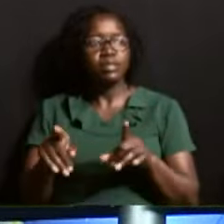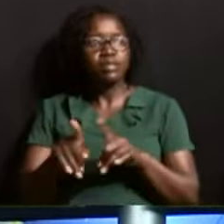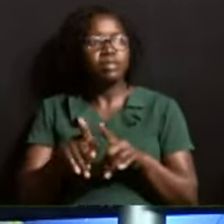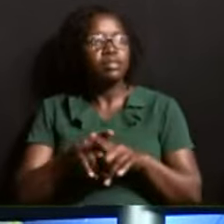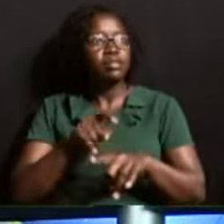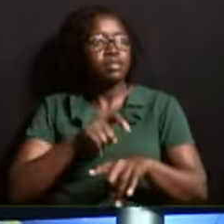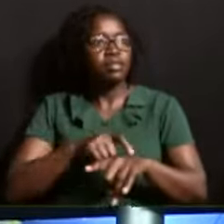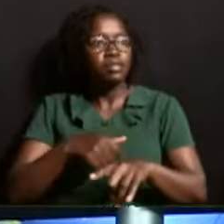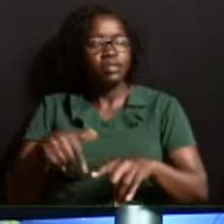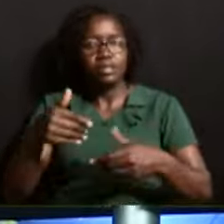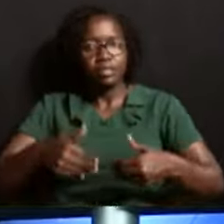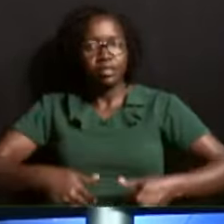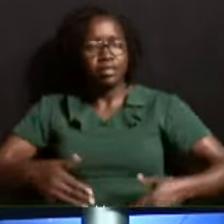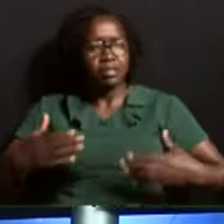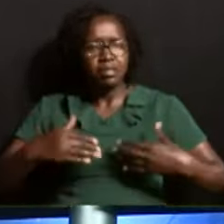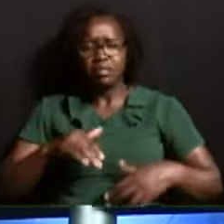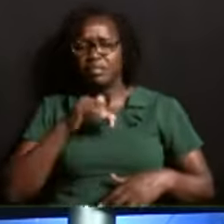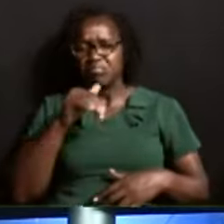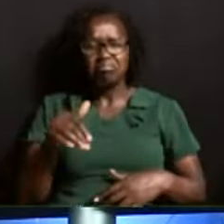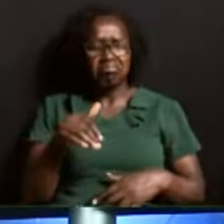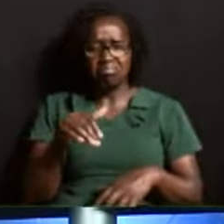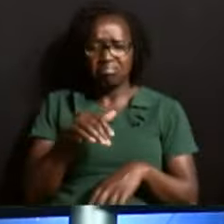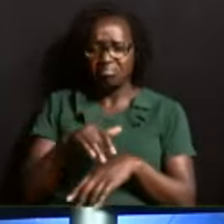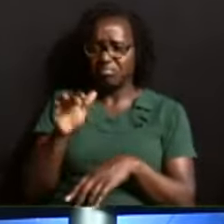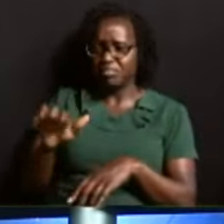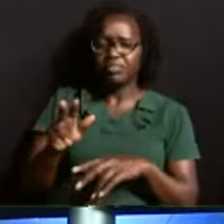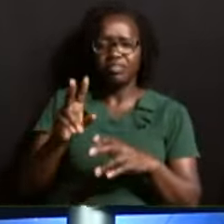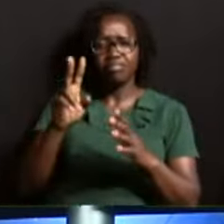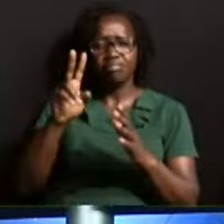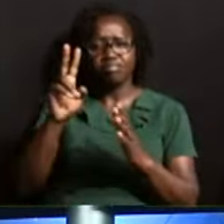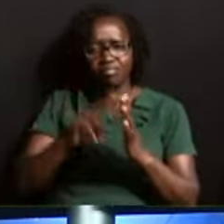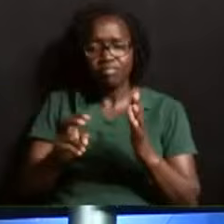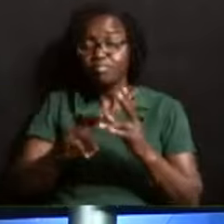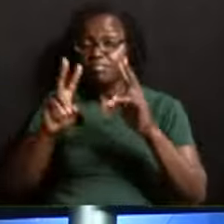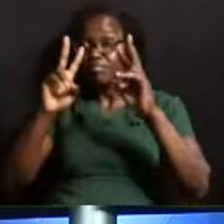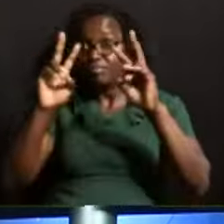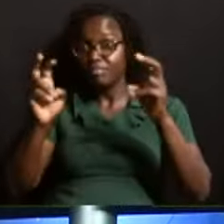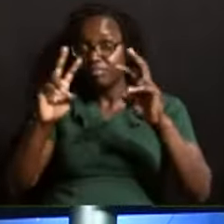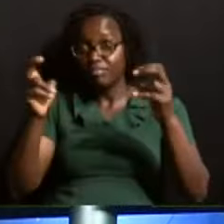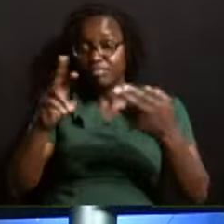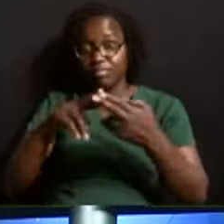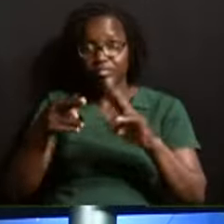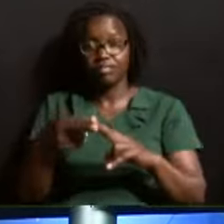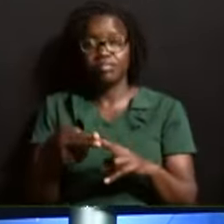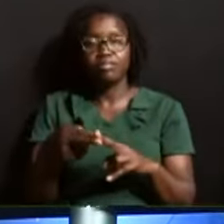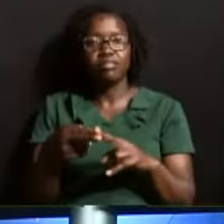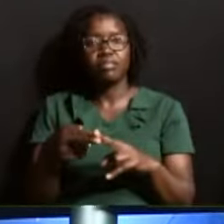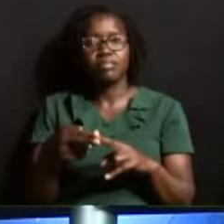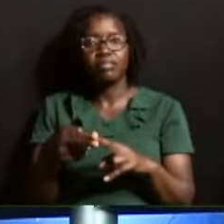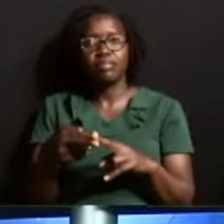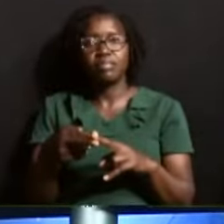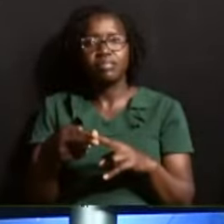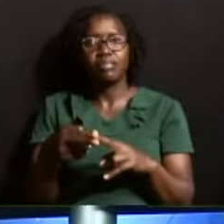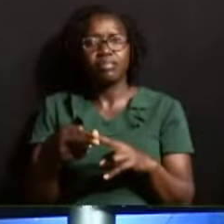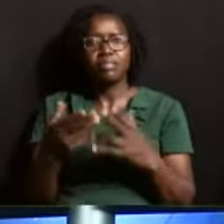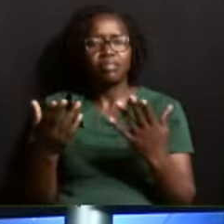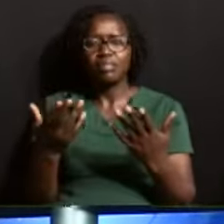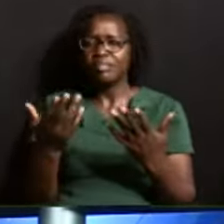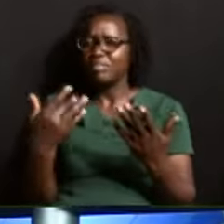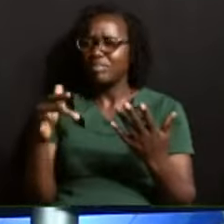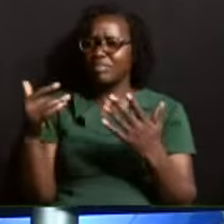oftentimes our young people don't take the time to look at this issue of relationships. As far as they